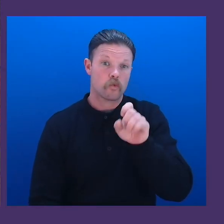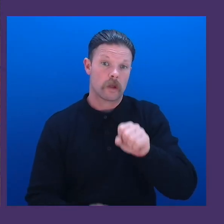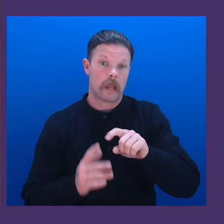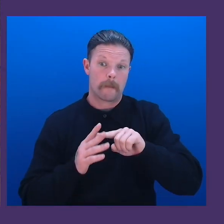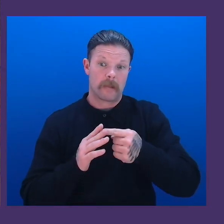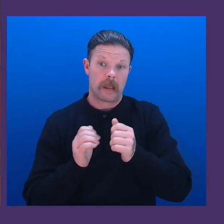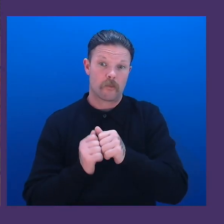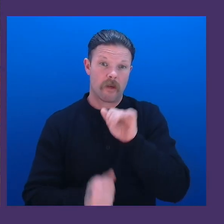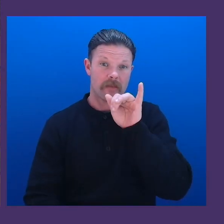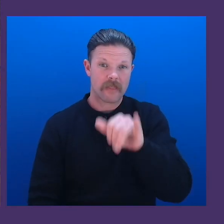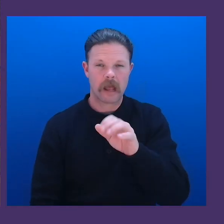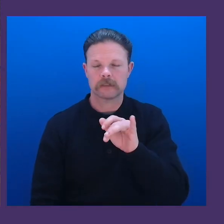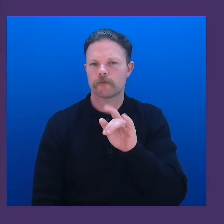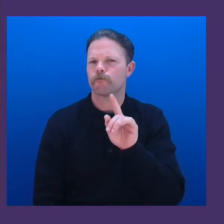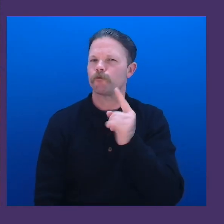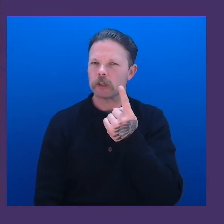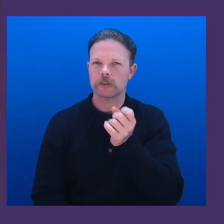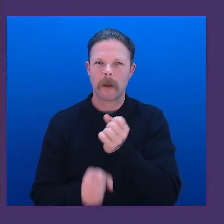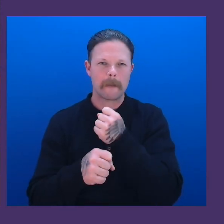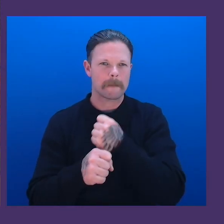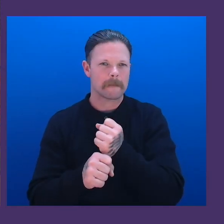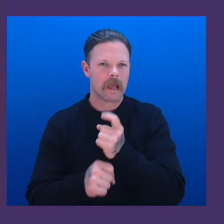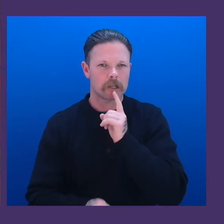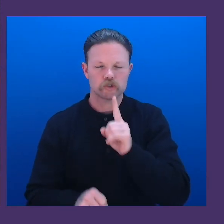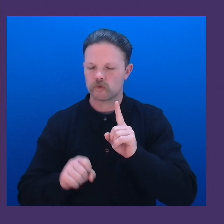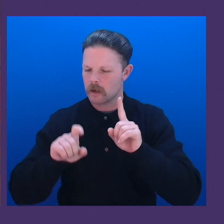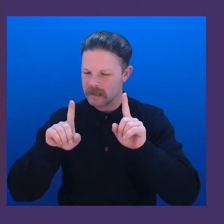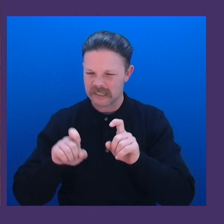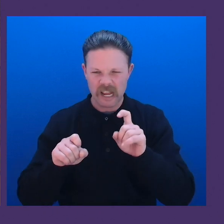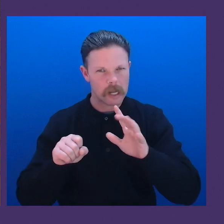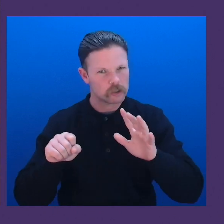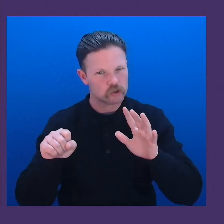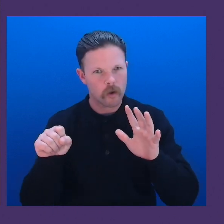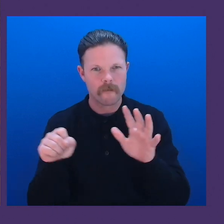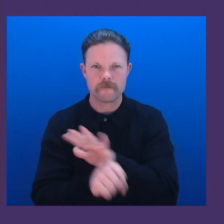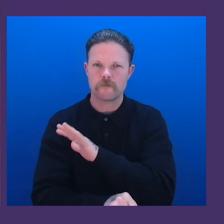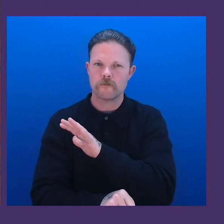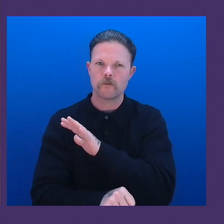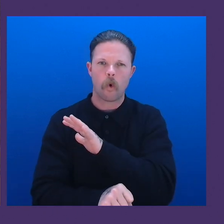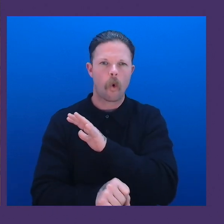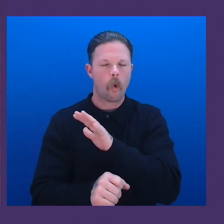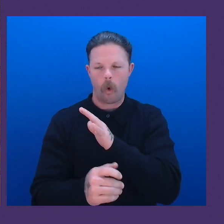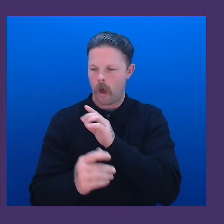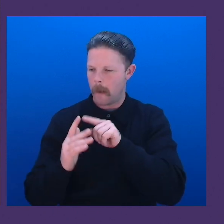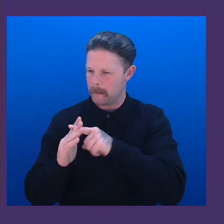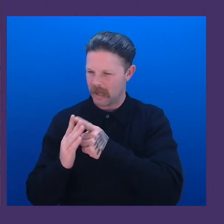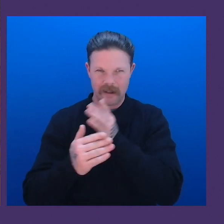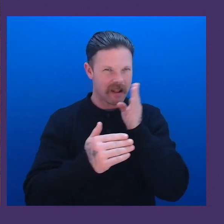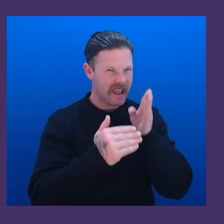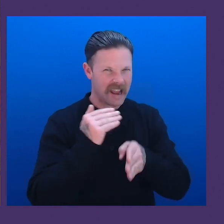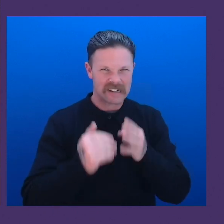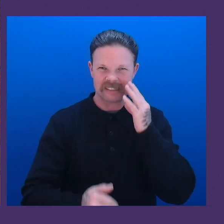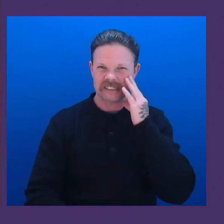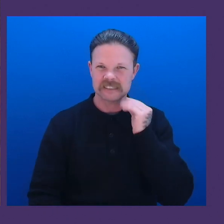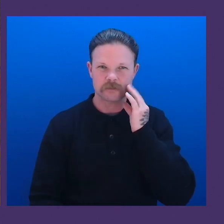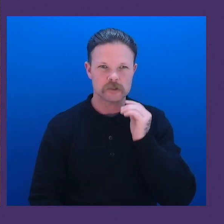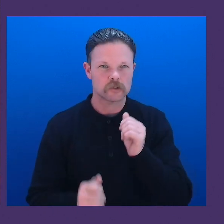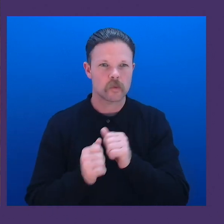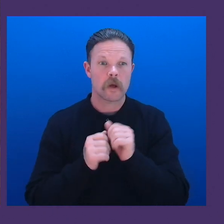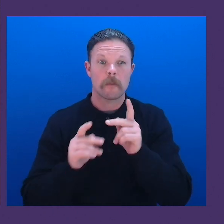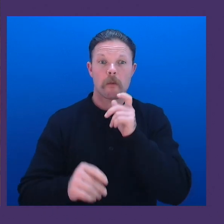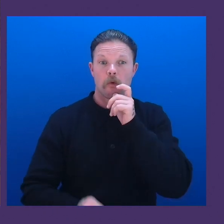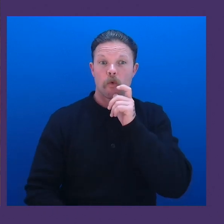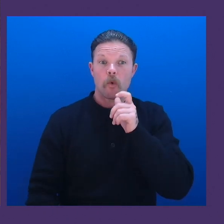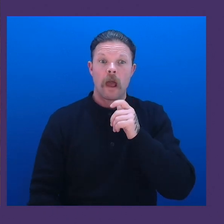like first make sure that you're testing full end-to-end experiences with people with accessibility needs, and really shifting